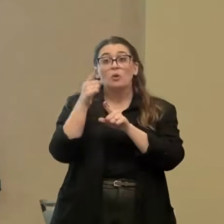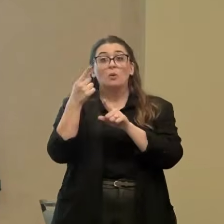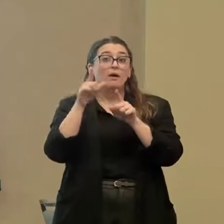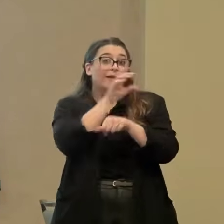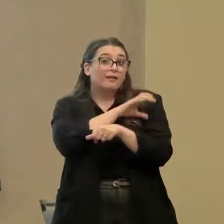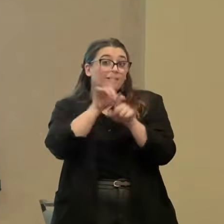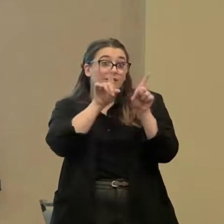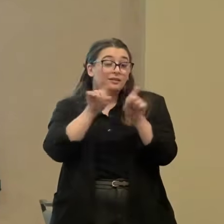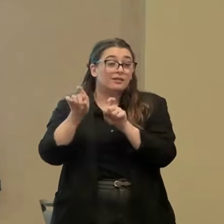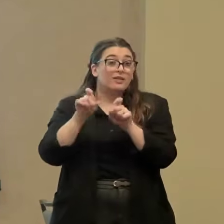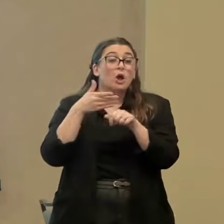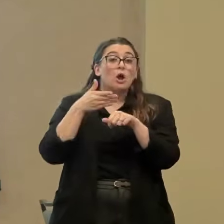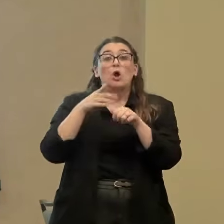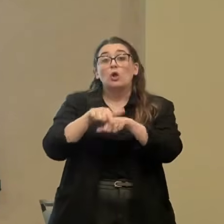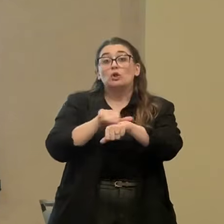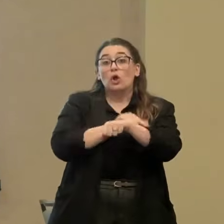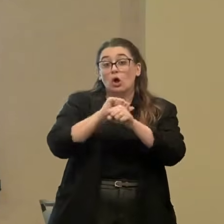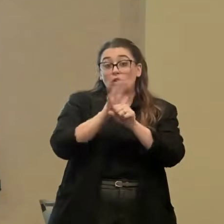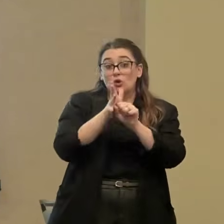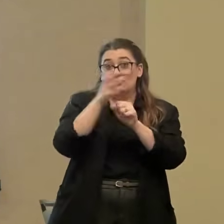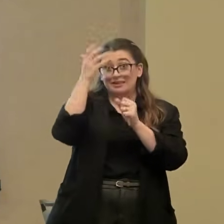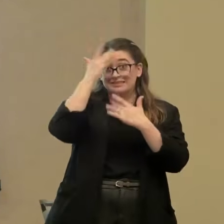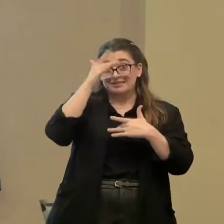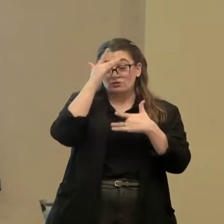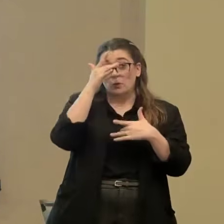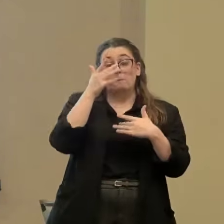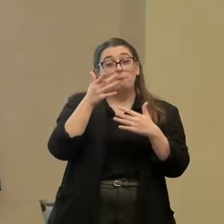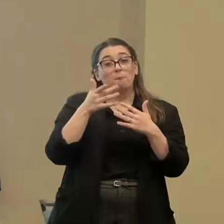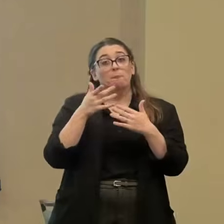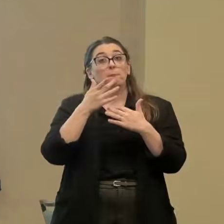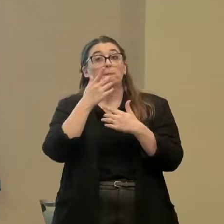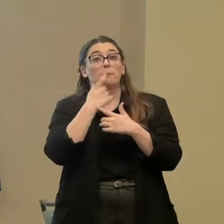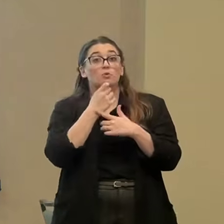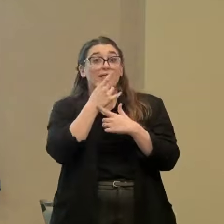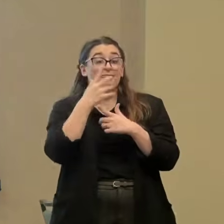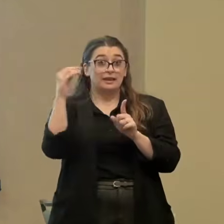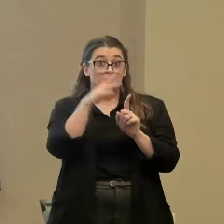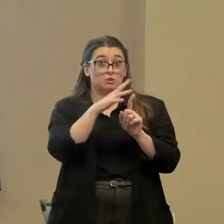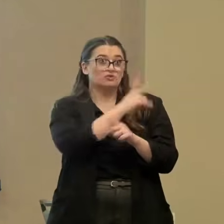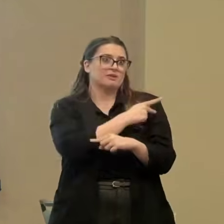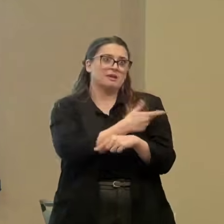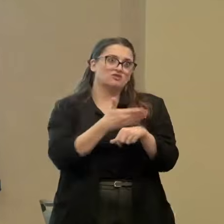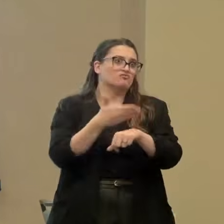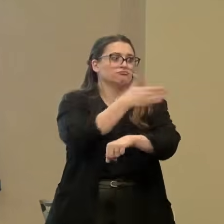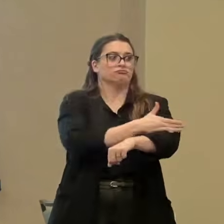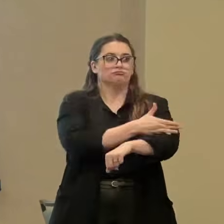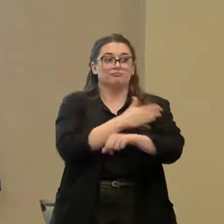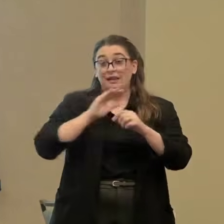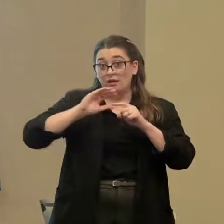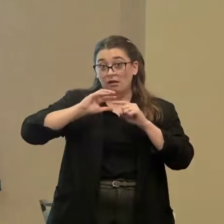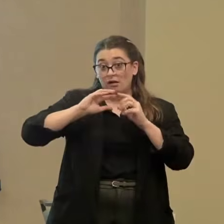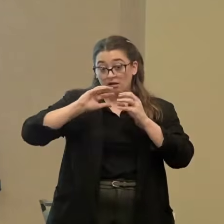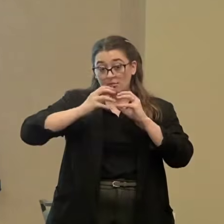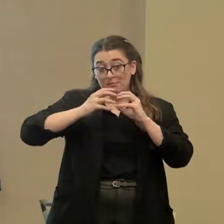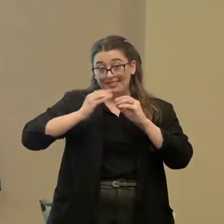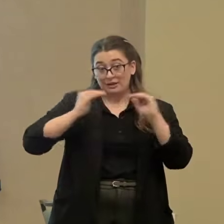with post-COVID, long COVID syndrome, and those patients were exposed to red light, and it really helped on a molecular level